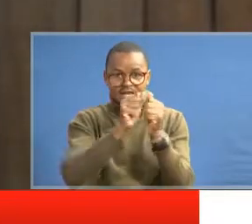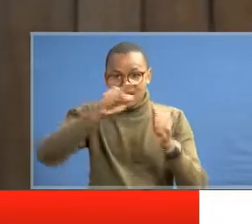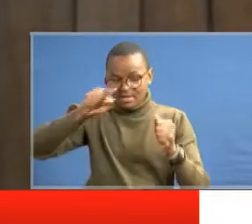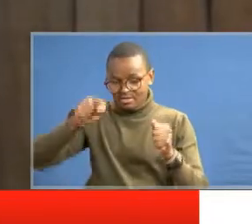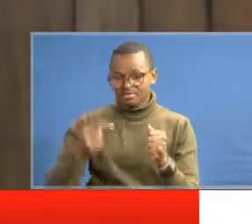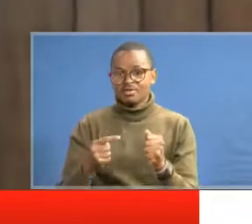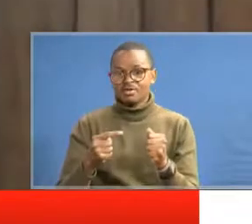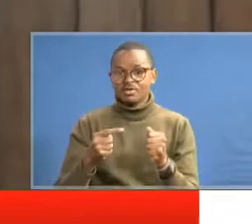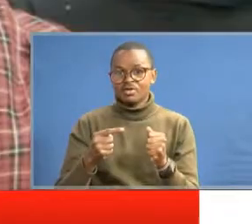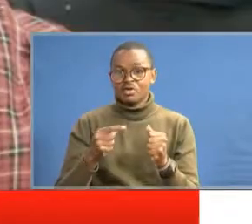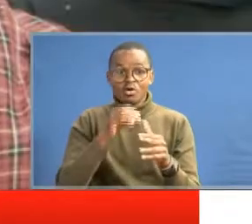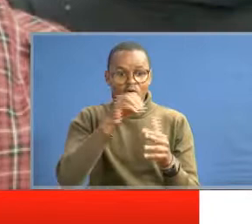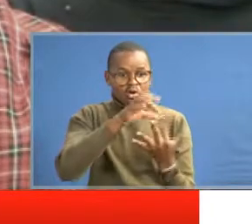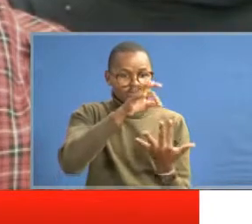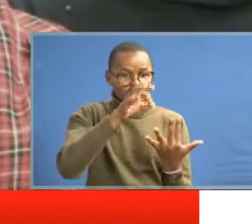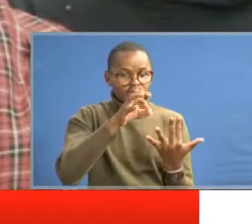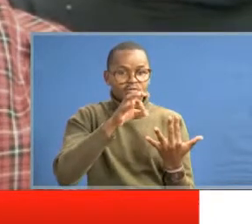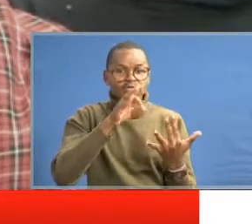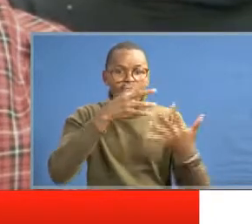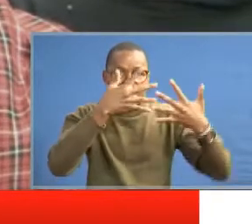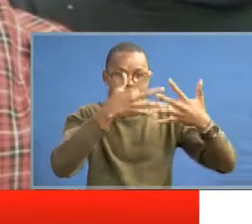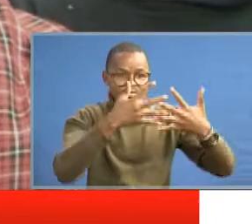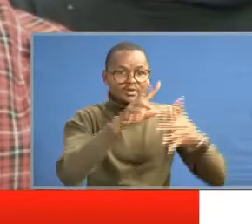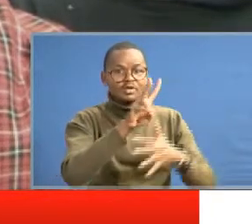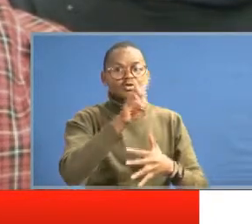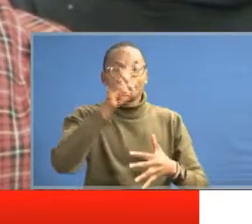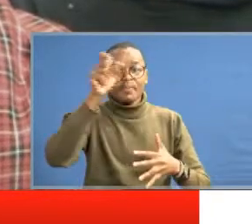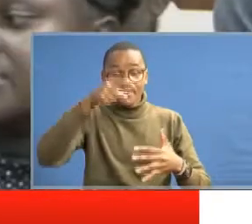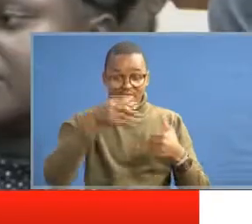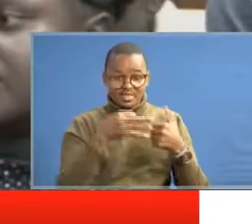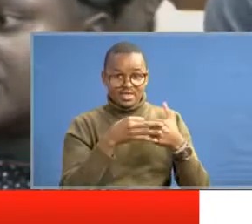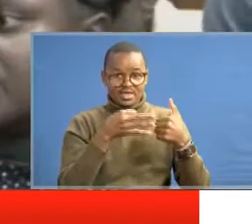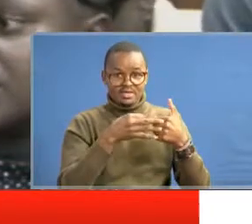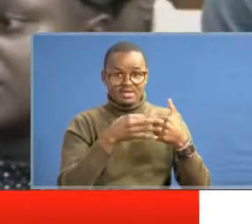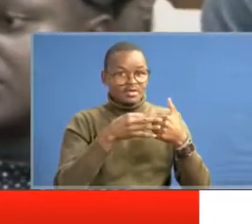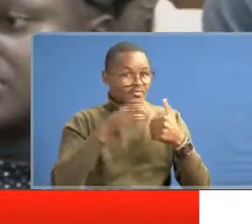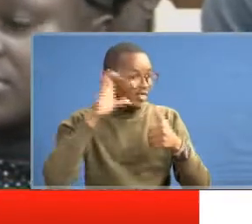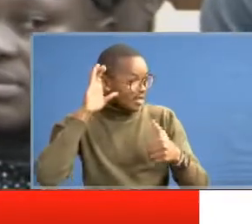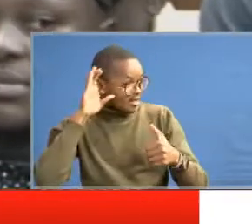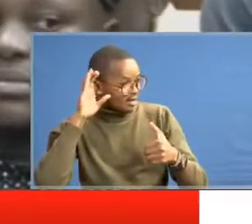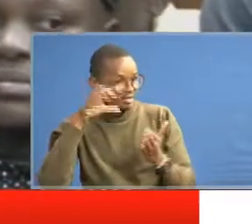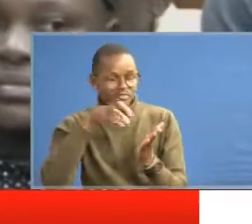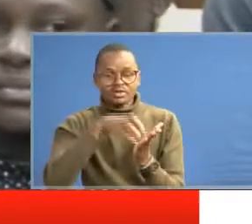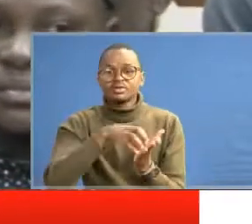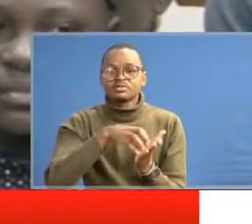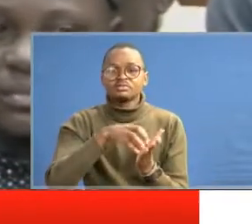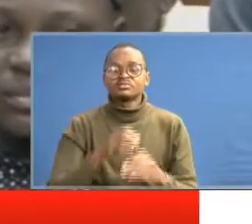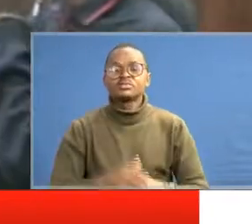10,000 shillings or a choice to be remanded till 21st of August during the mention of the case.